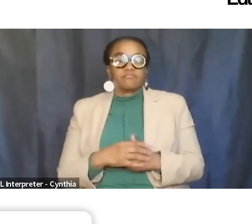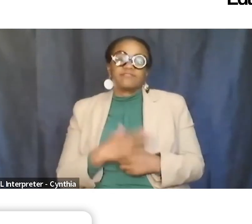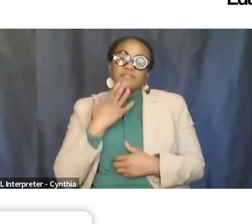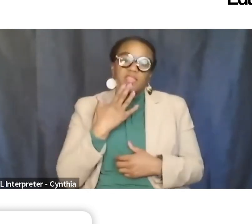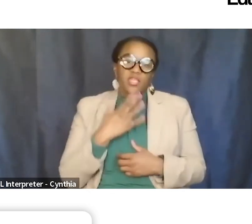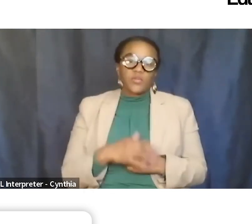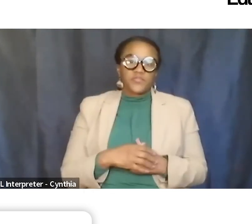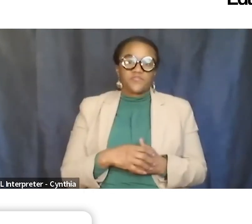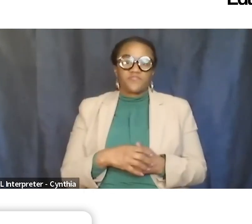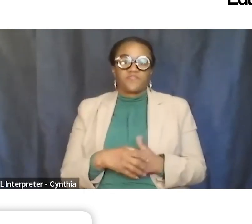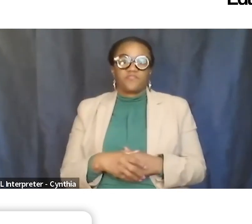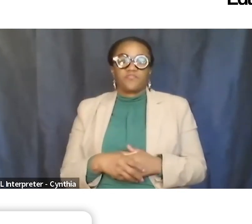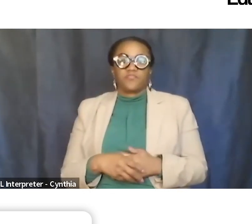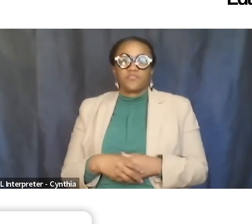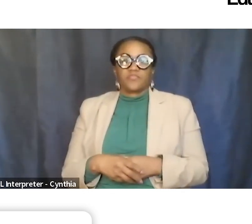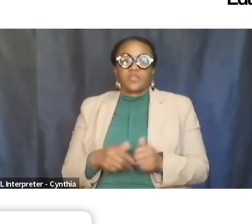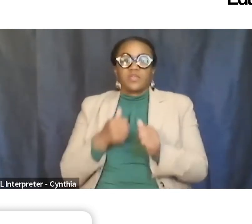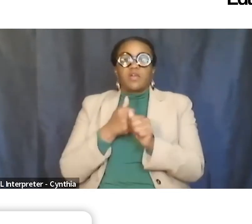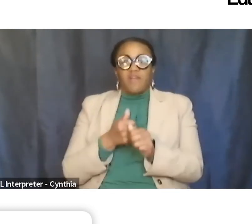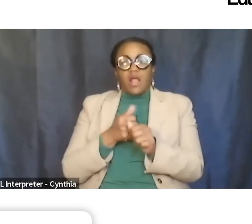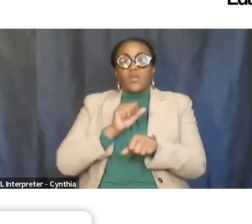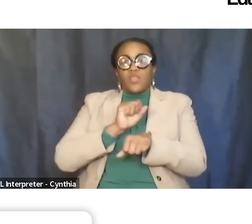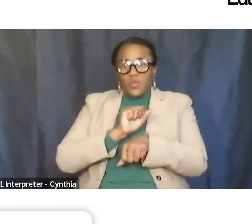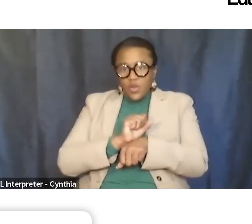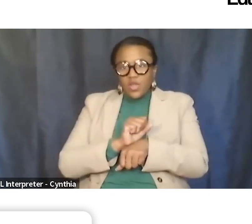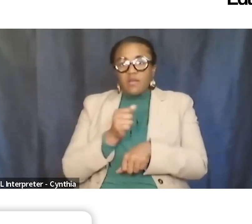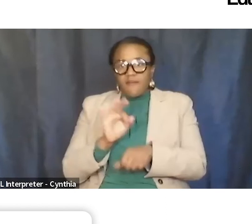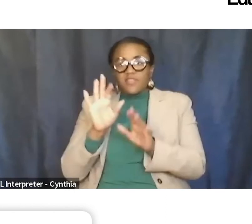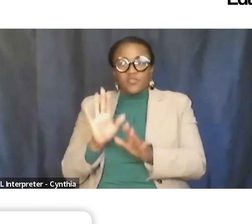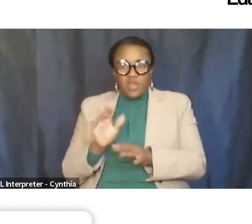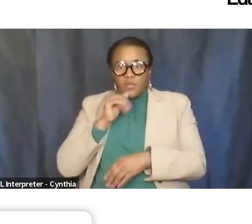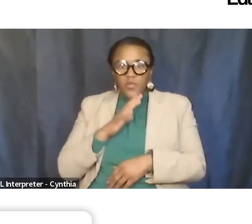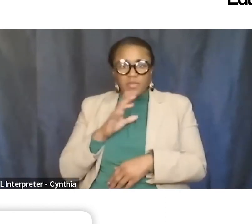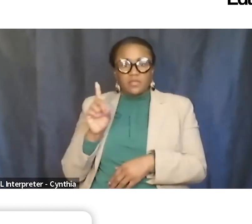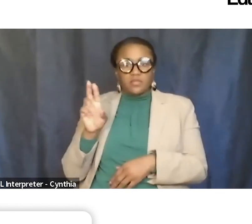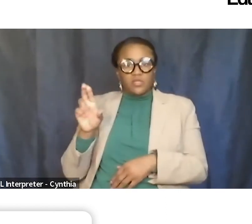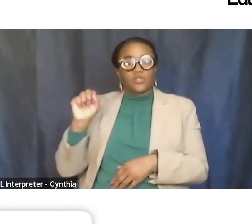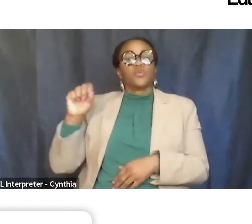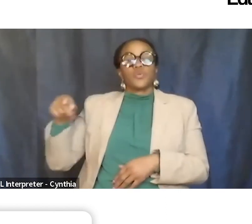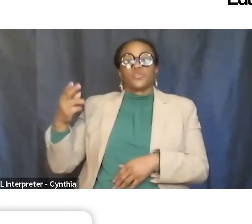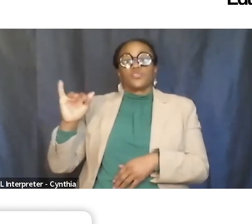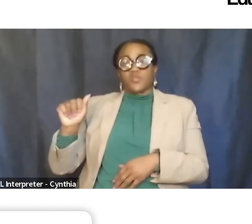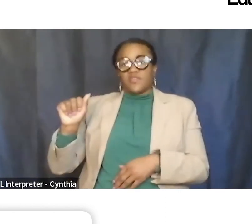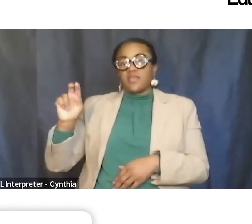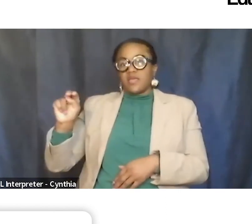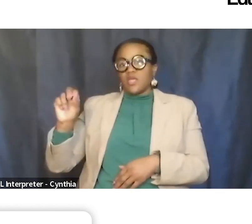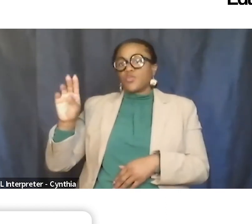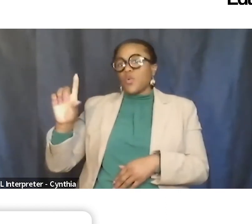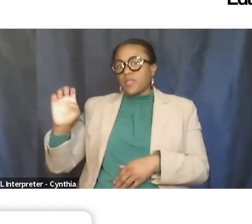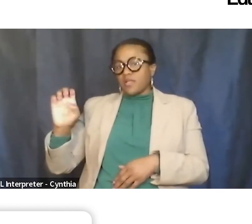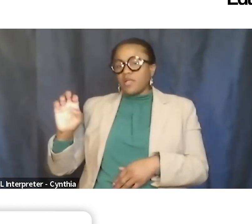you. I would say following the work of these incredible women, so Dr. Sophia Noble, Dr.